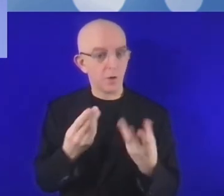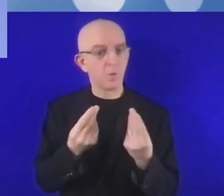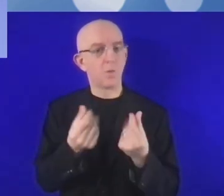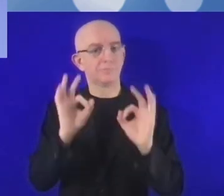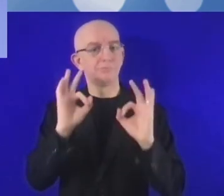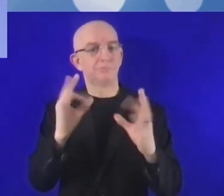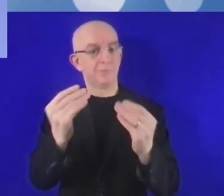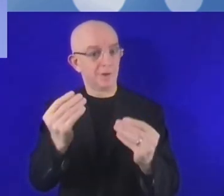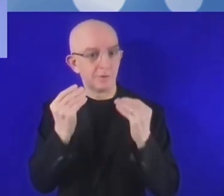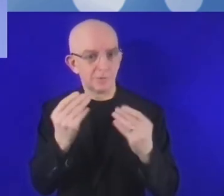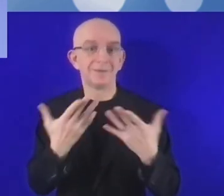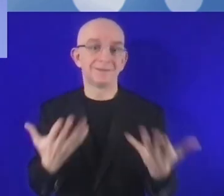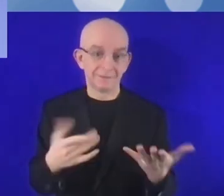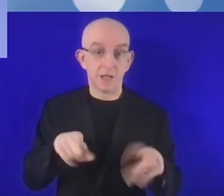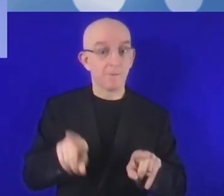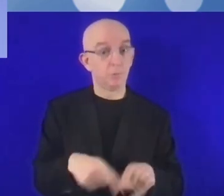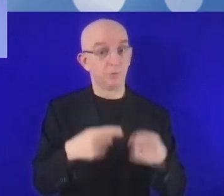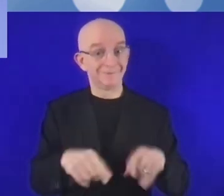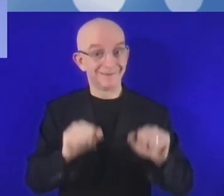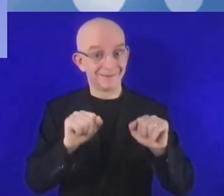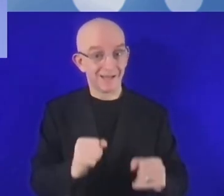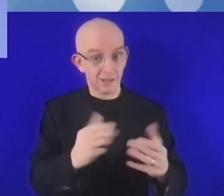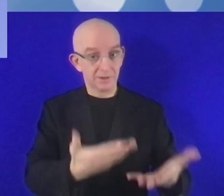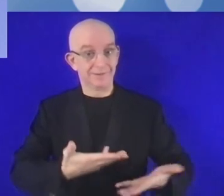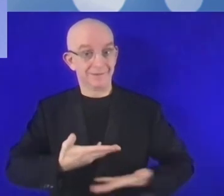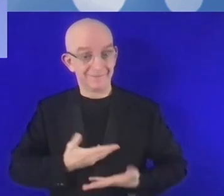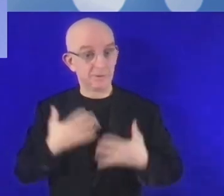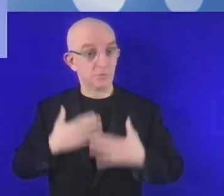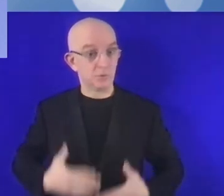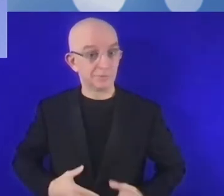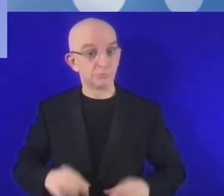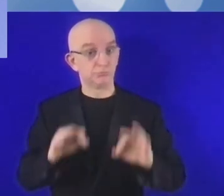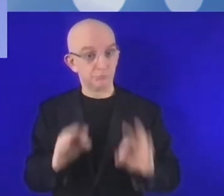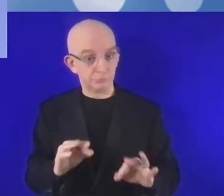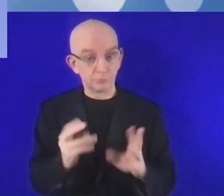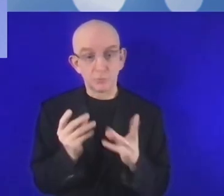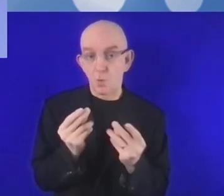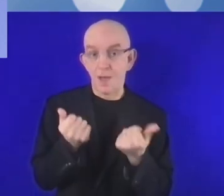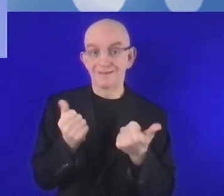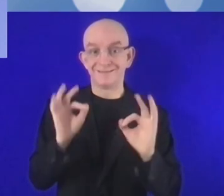Well, as most of you know, we are at crossroads currently, and the technology that leads us into